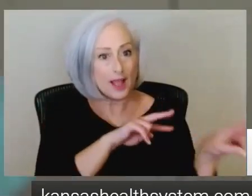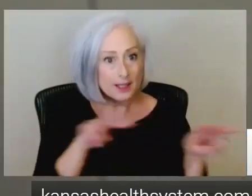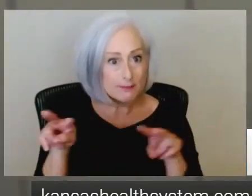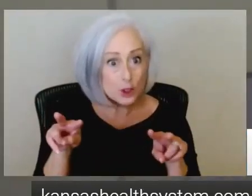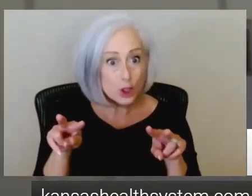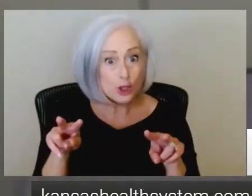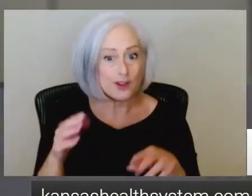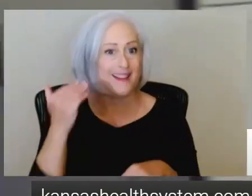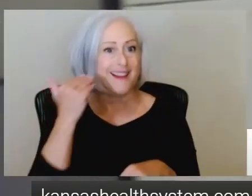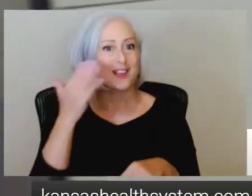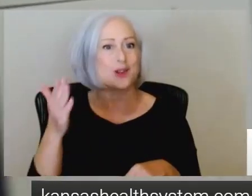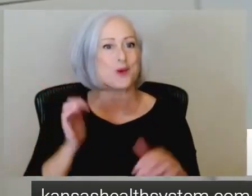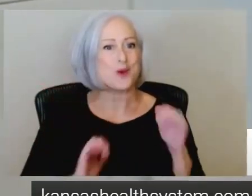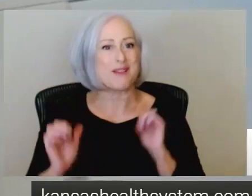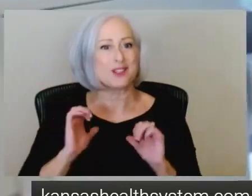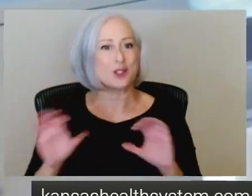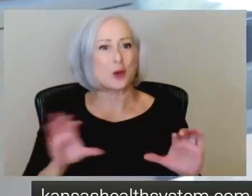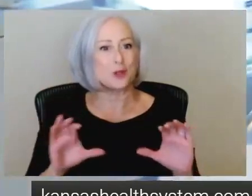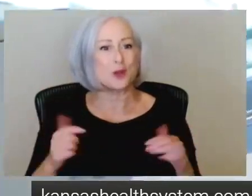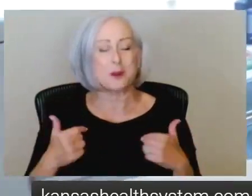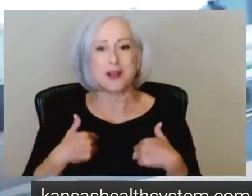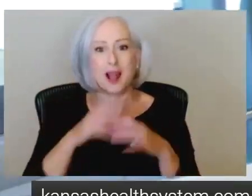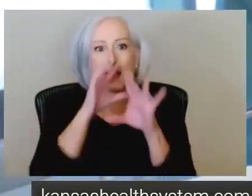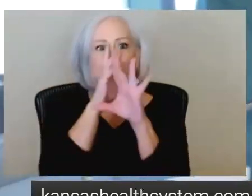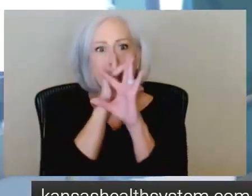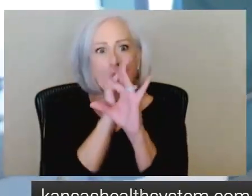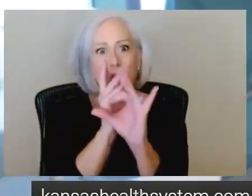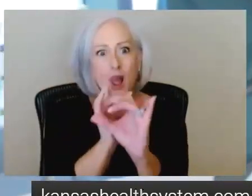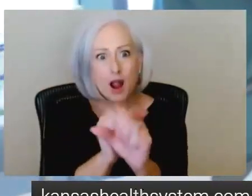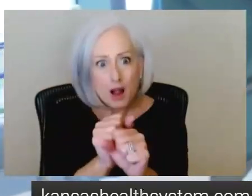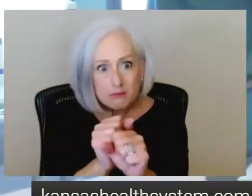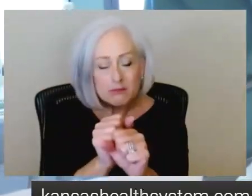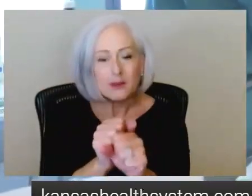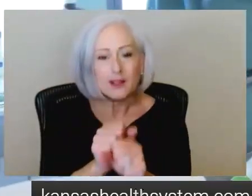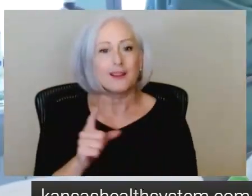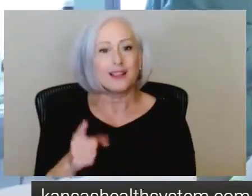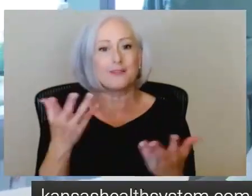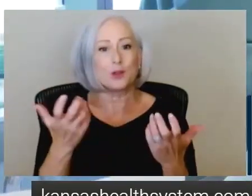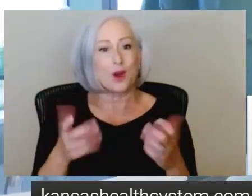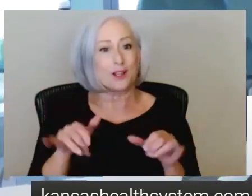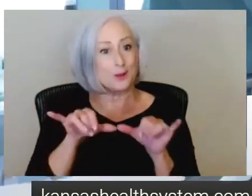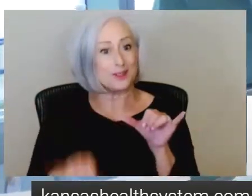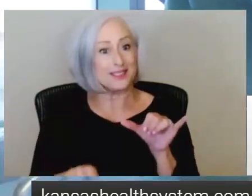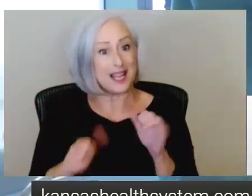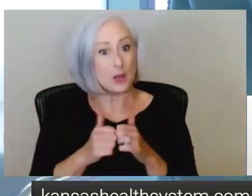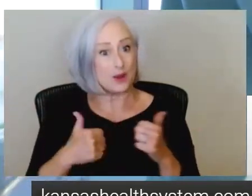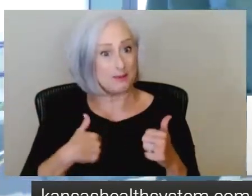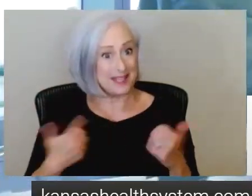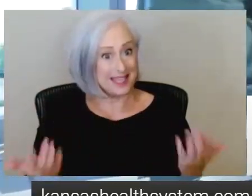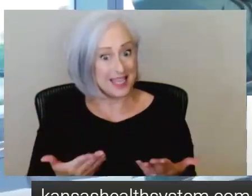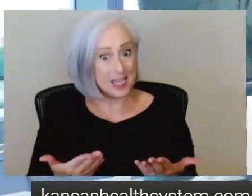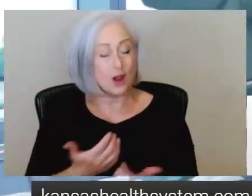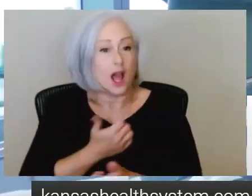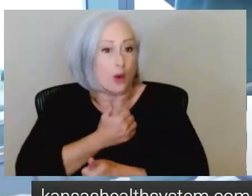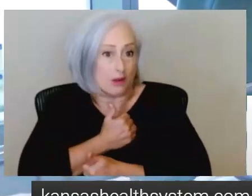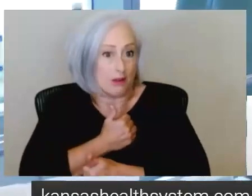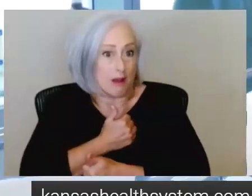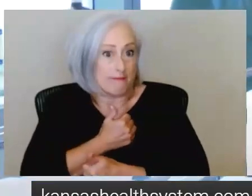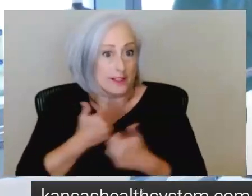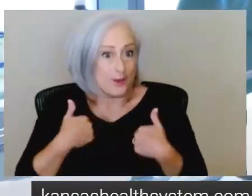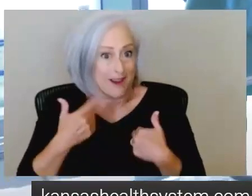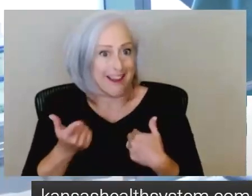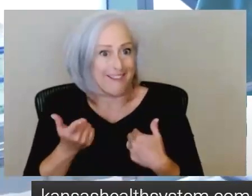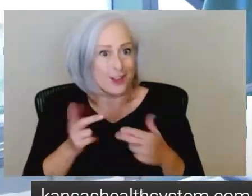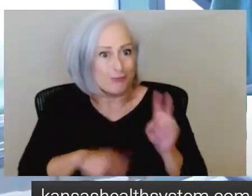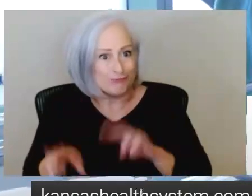a show to do, but I am just fascinated. If you want to stay with me here, love to have you all come along for